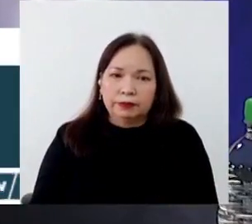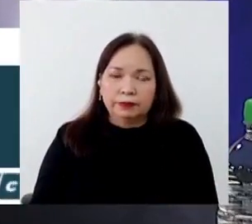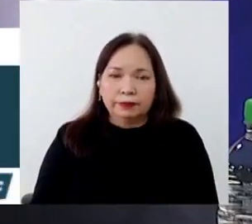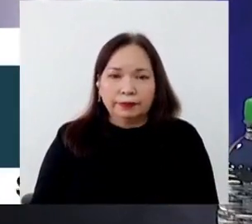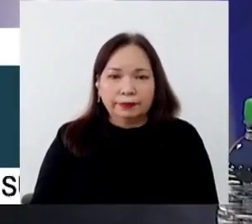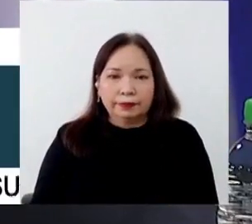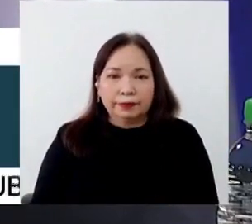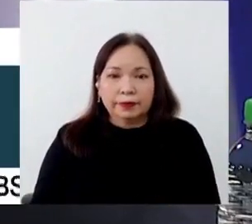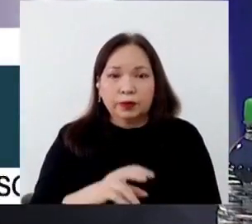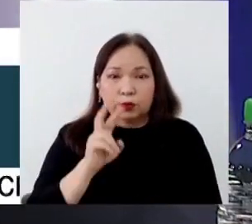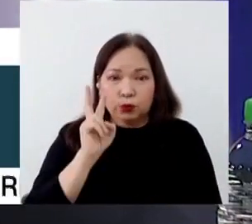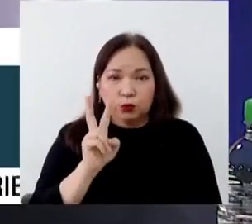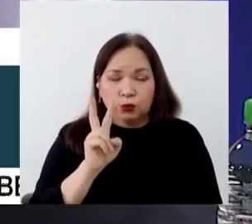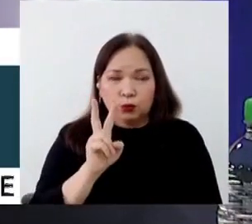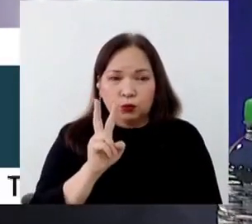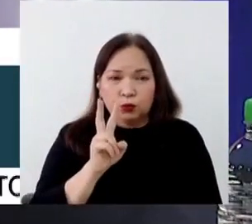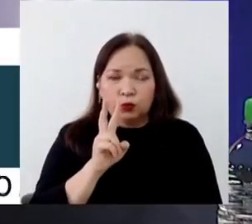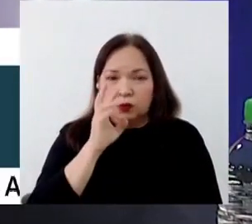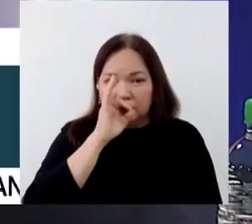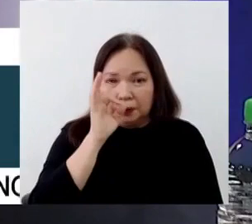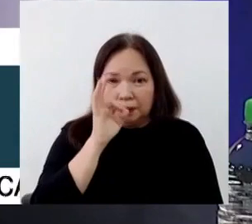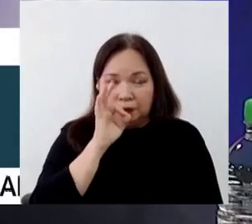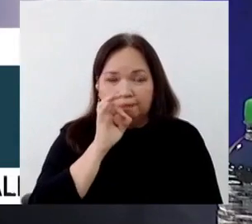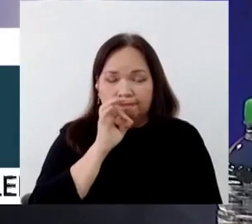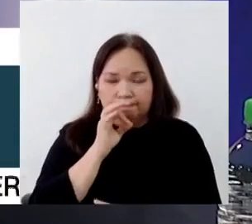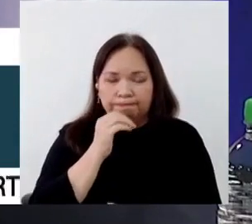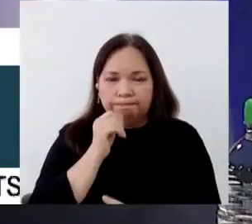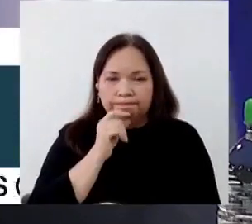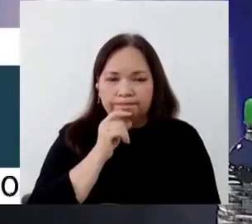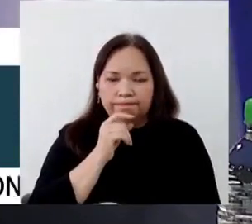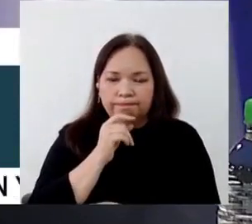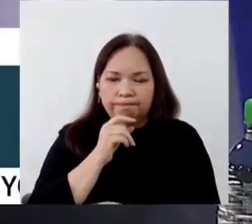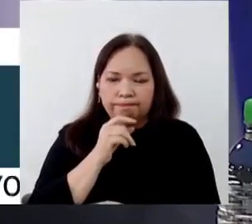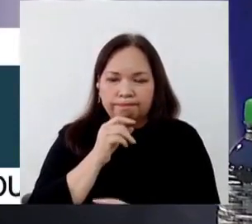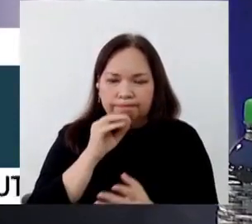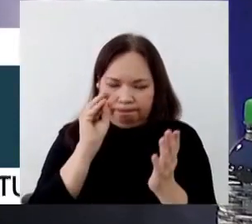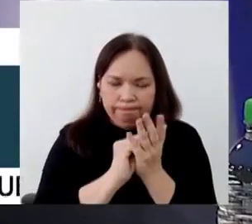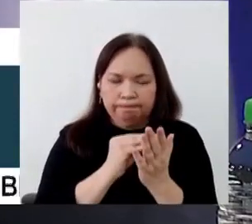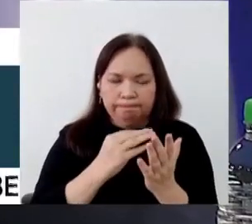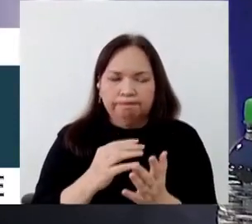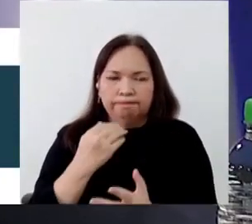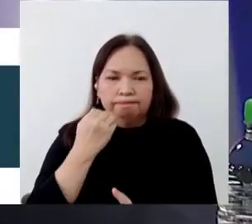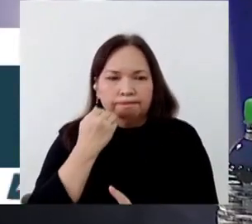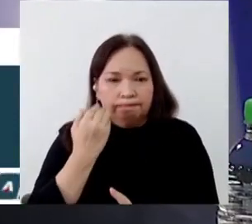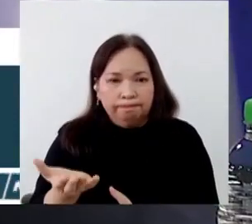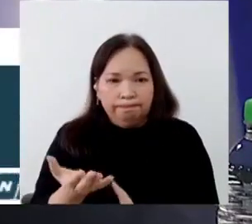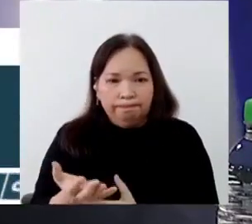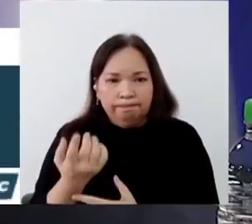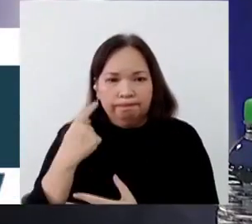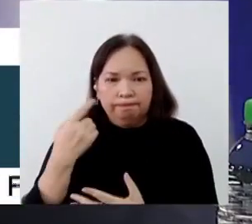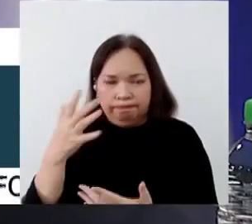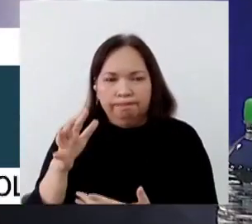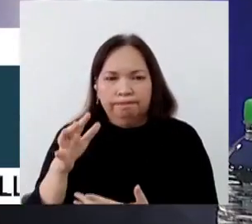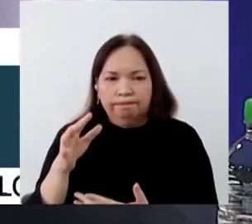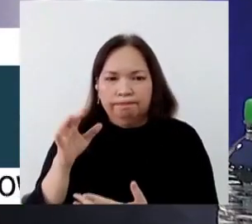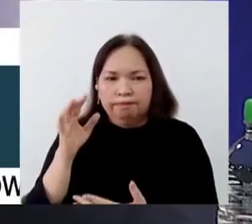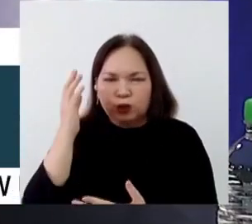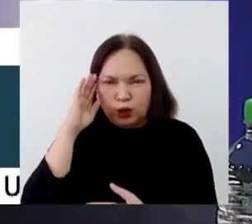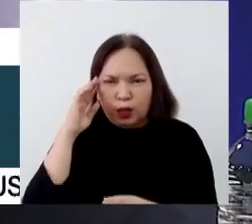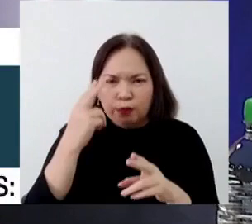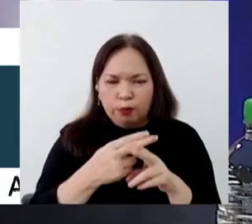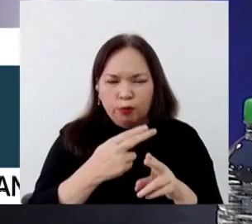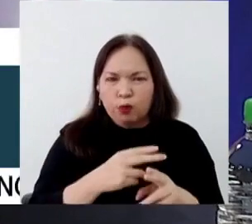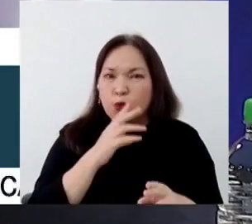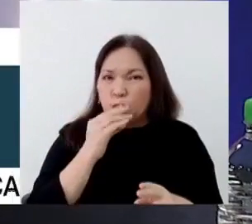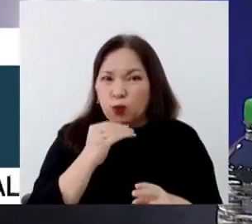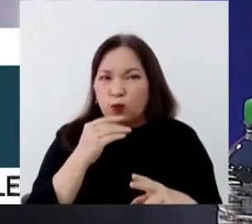two confirmed Filipino fatalities. I think the media, in fact, it's already in the front page, knows the identities, but I will still not